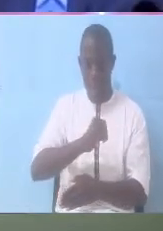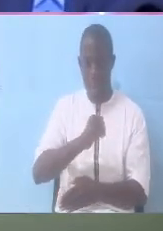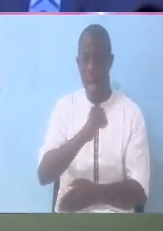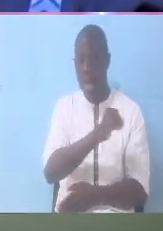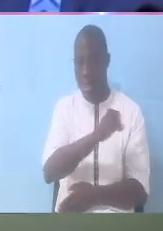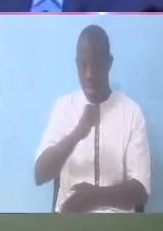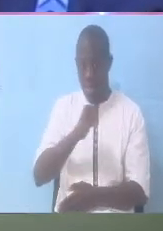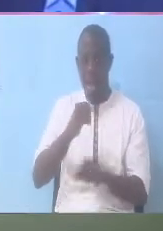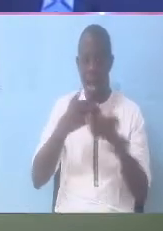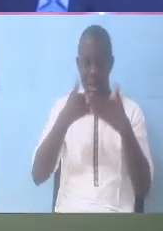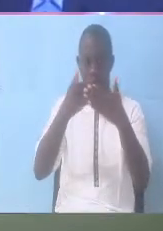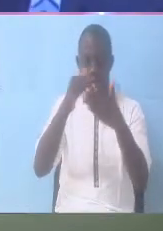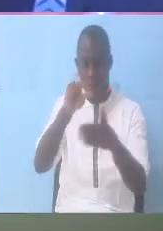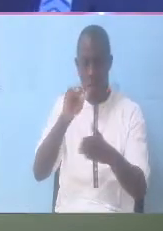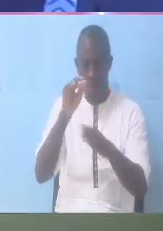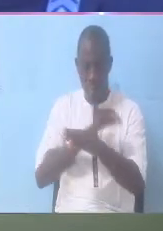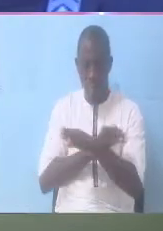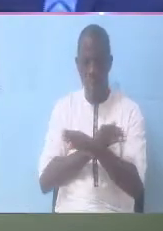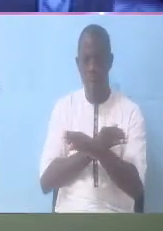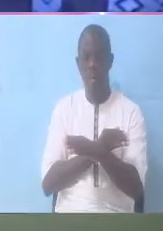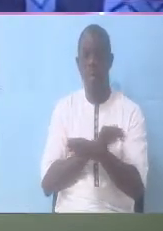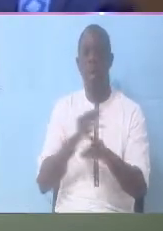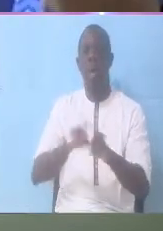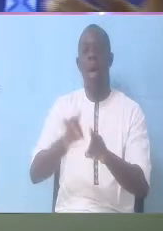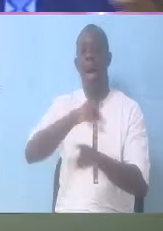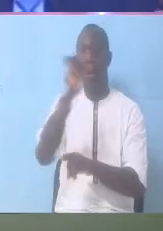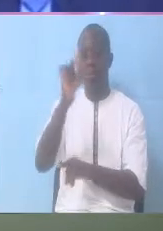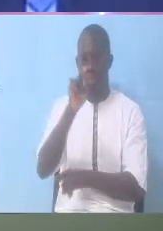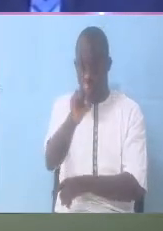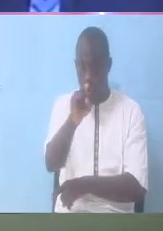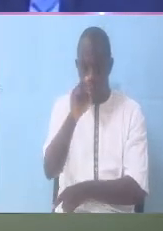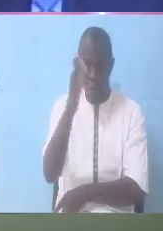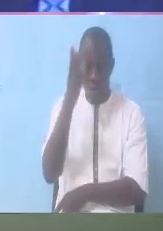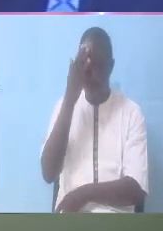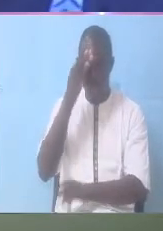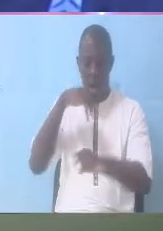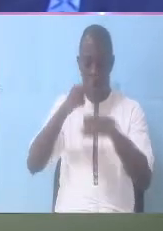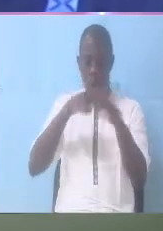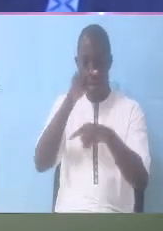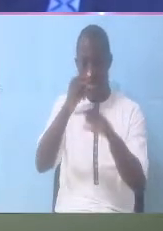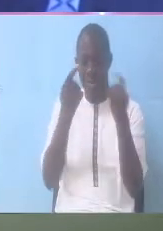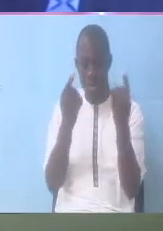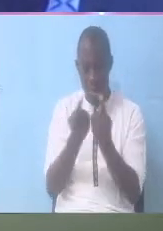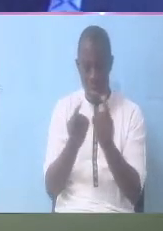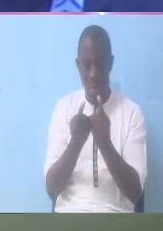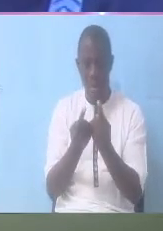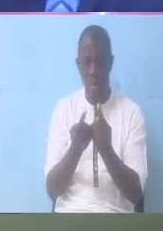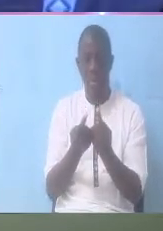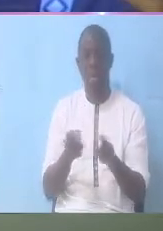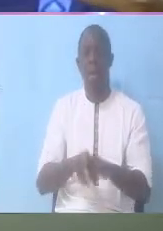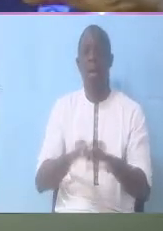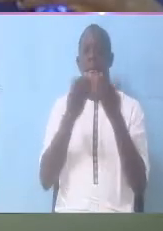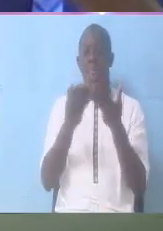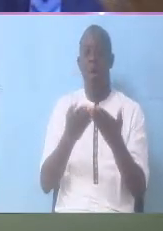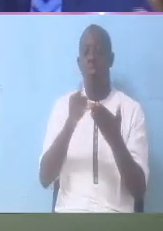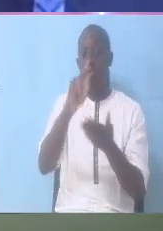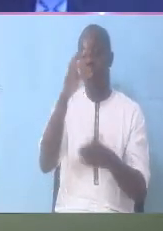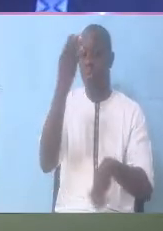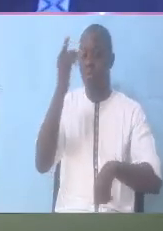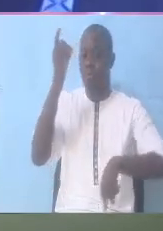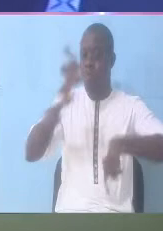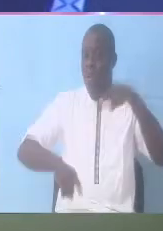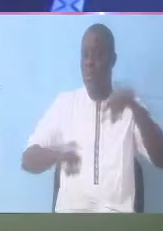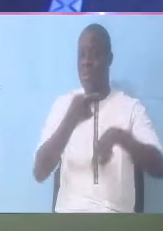a yes, criminal sir. act, yes, sir. and you know about it, yes, sir. and you do not punish